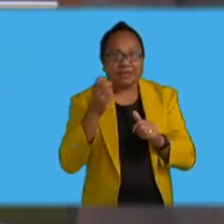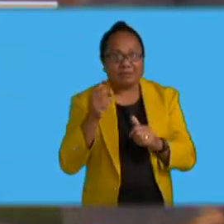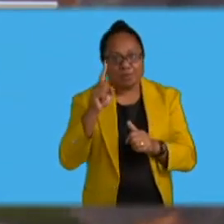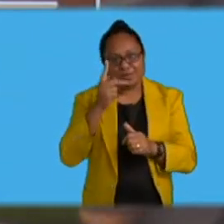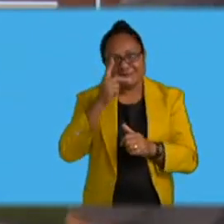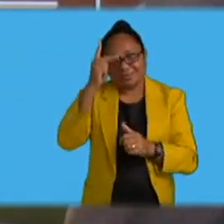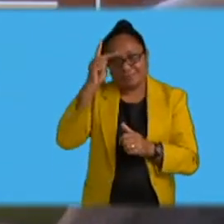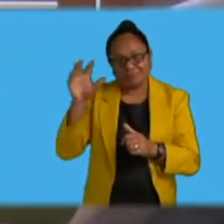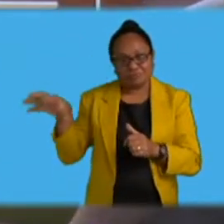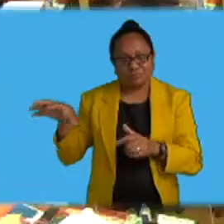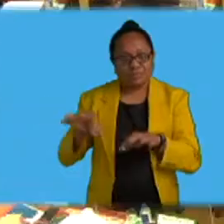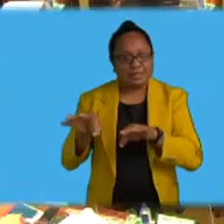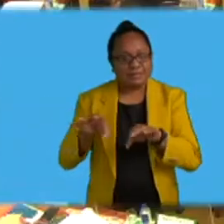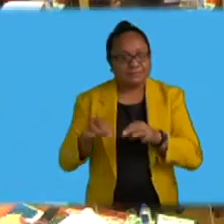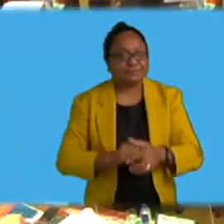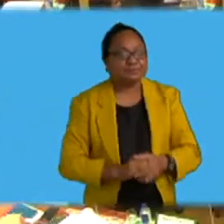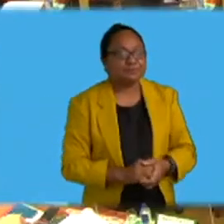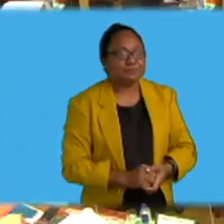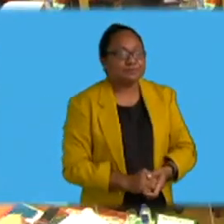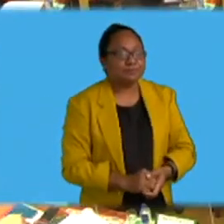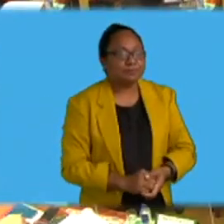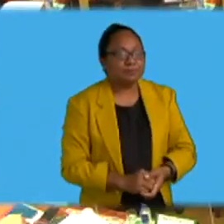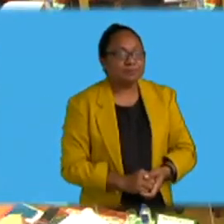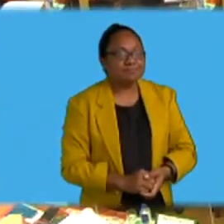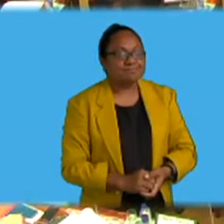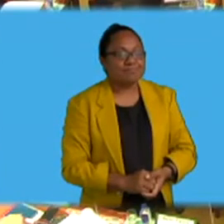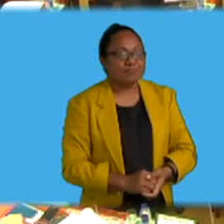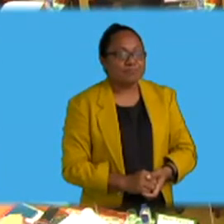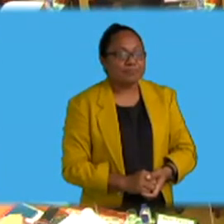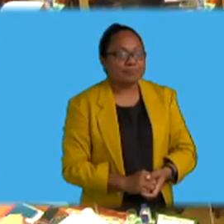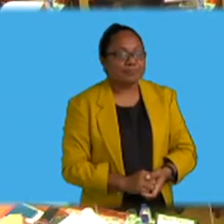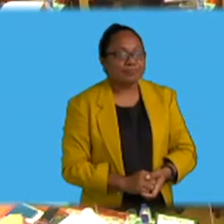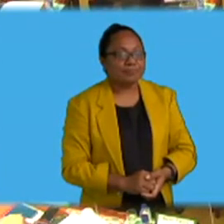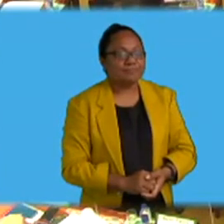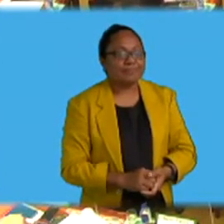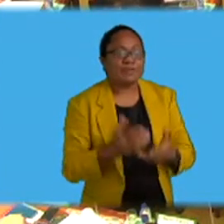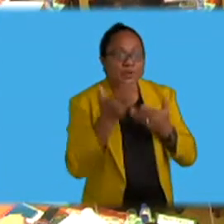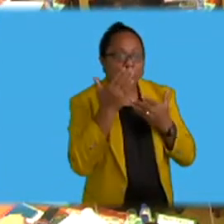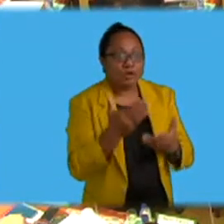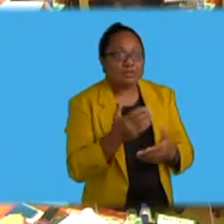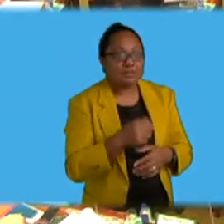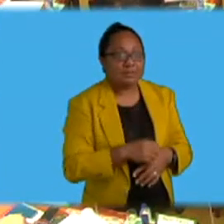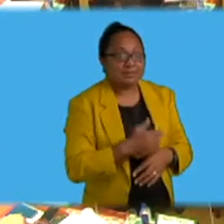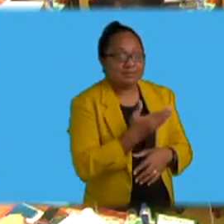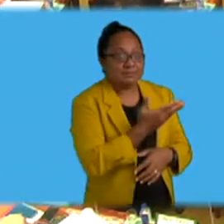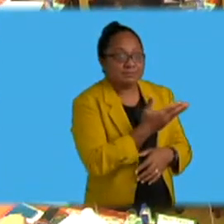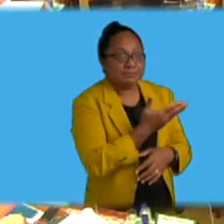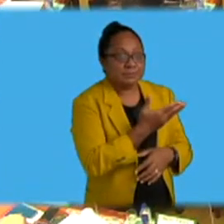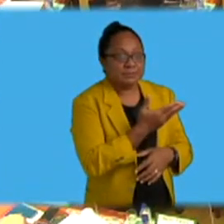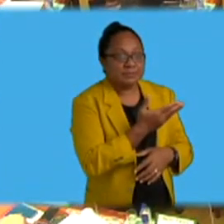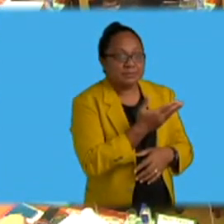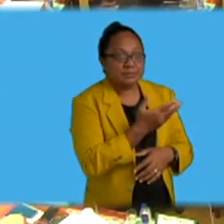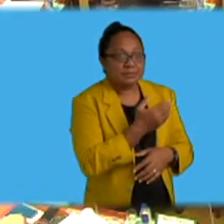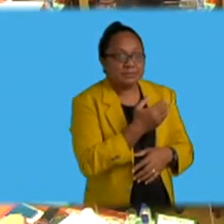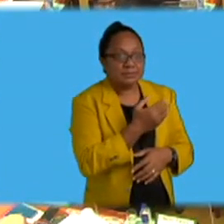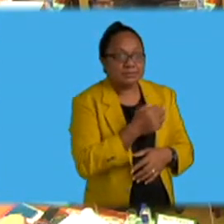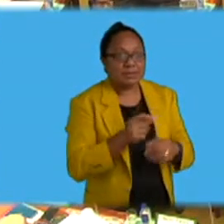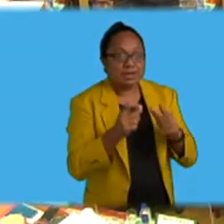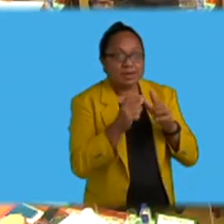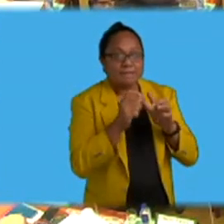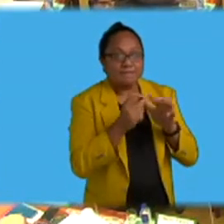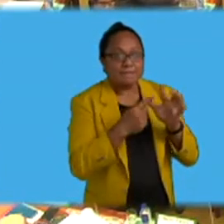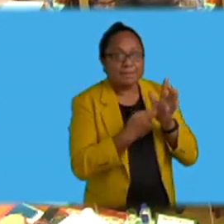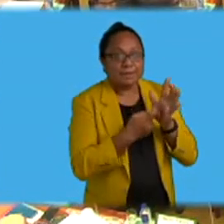you. Thank you. Honourable Parmochan. Supplementary question, Madam Speaker. I seek